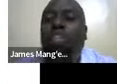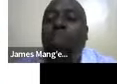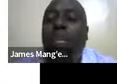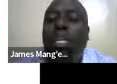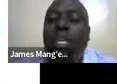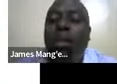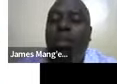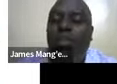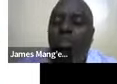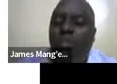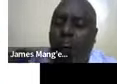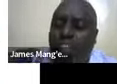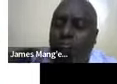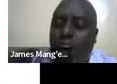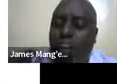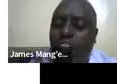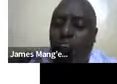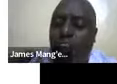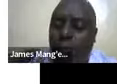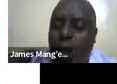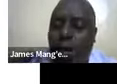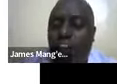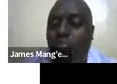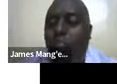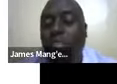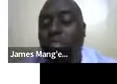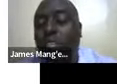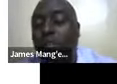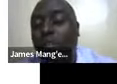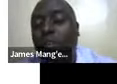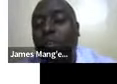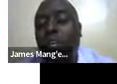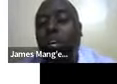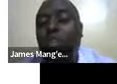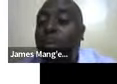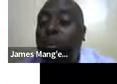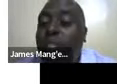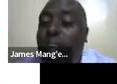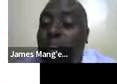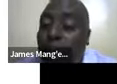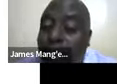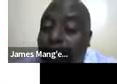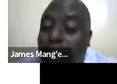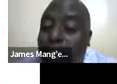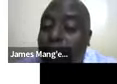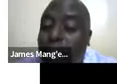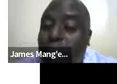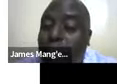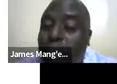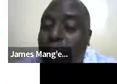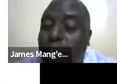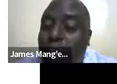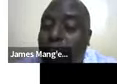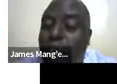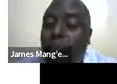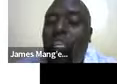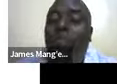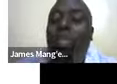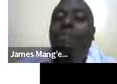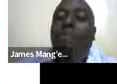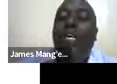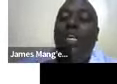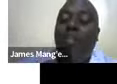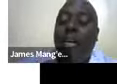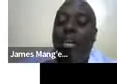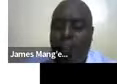environment changed completely because of a simple action, one action from the CEO. Human beings are very difficult people to understand. And if you deal